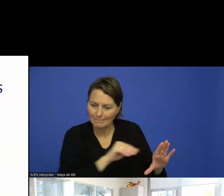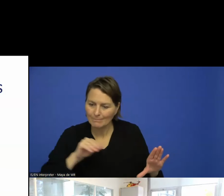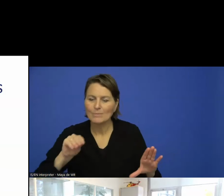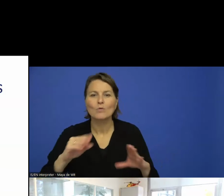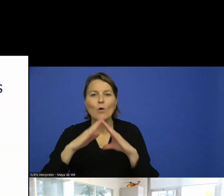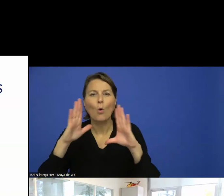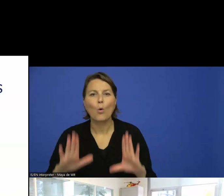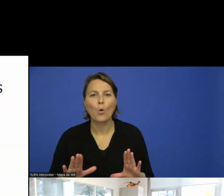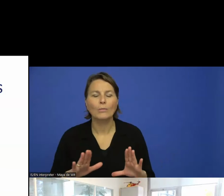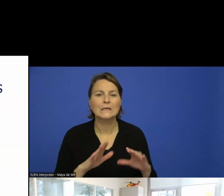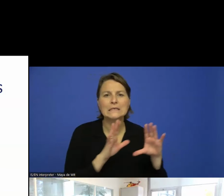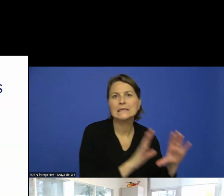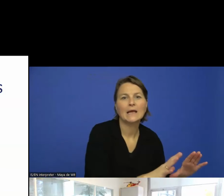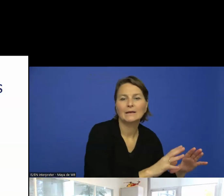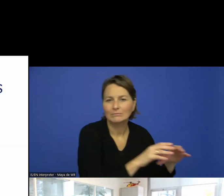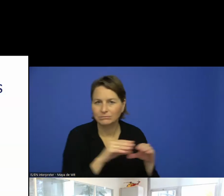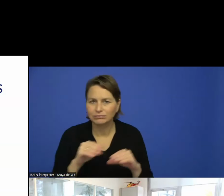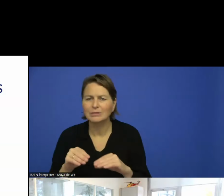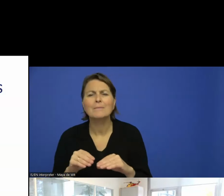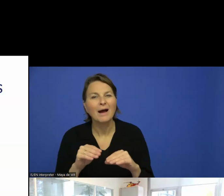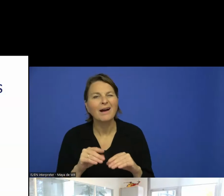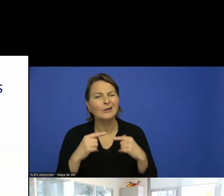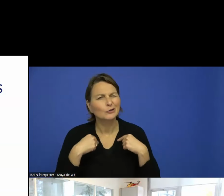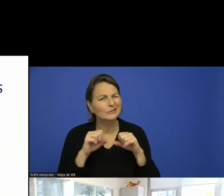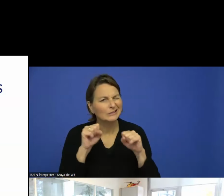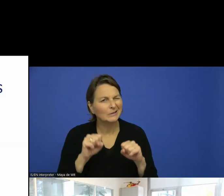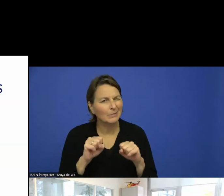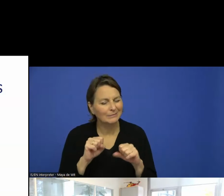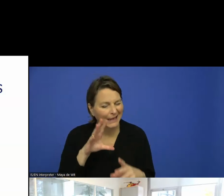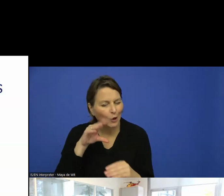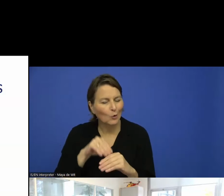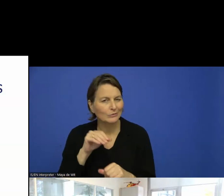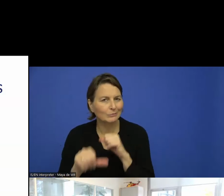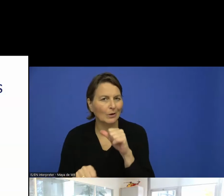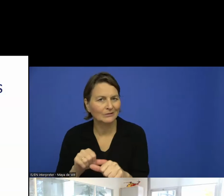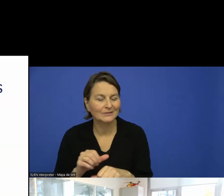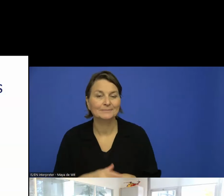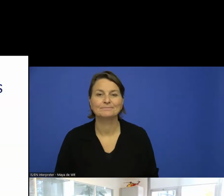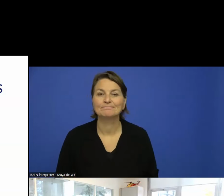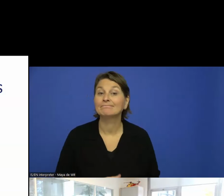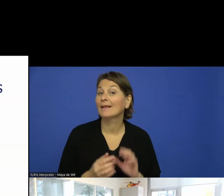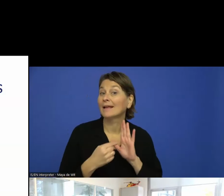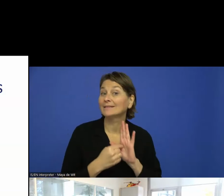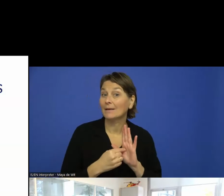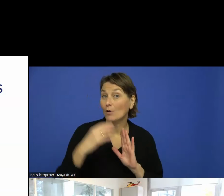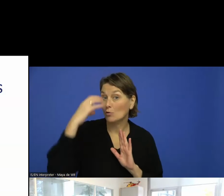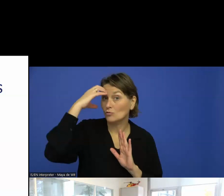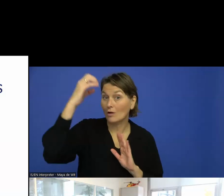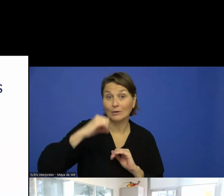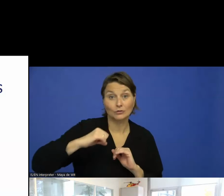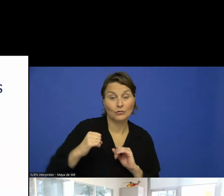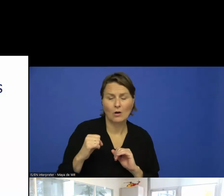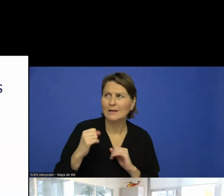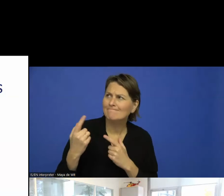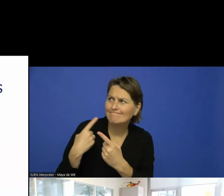good system, but an inclusive process? We've been working with the Scottish government, trying to understand how we design new